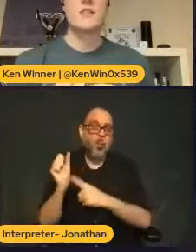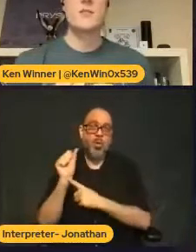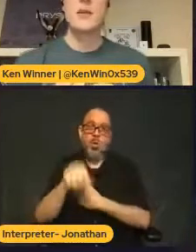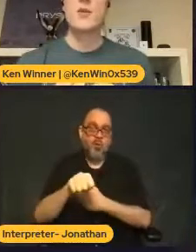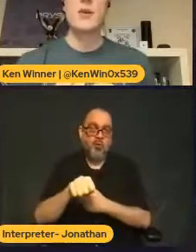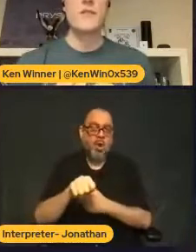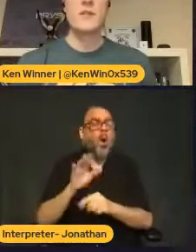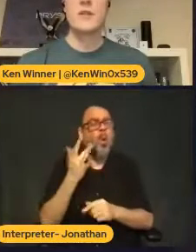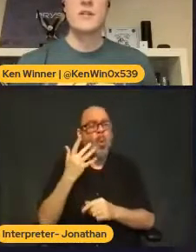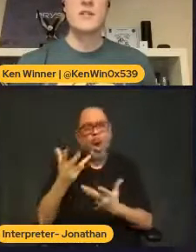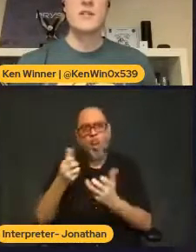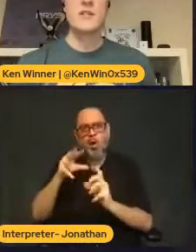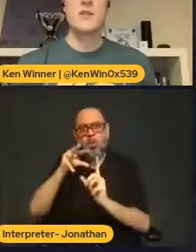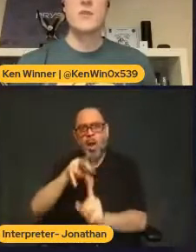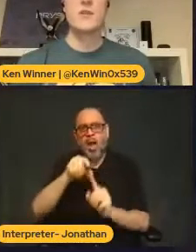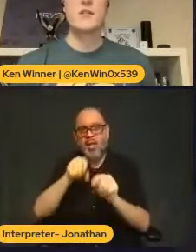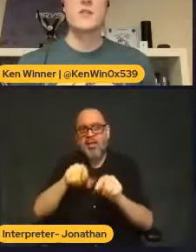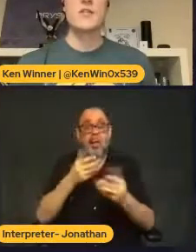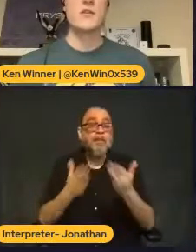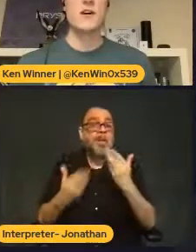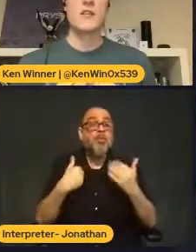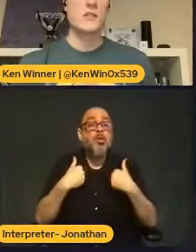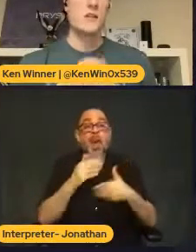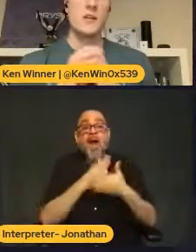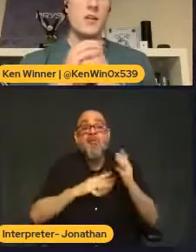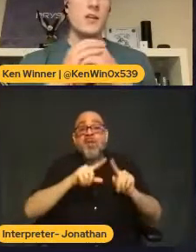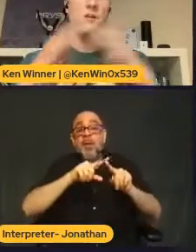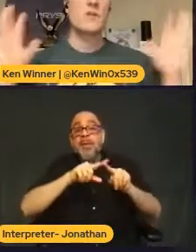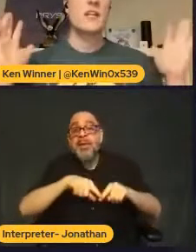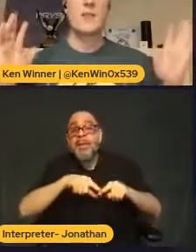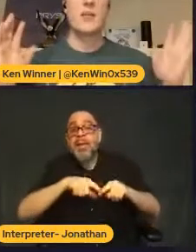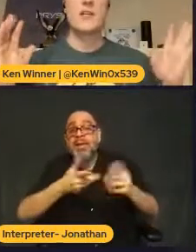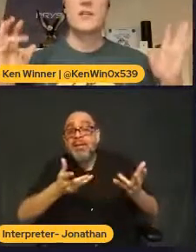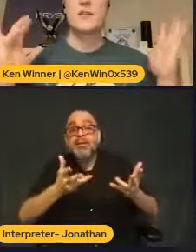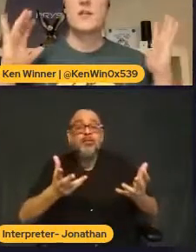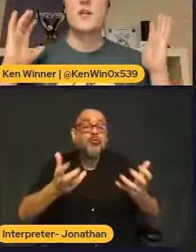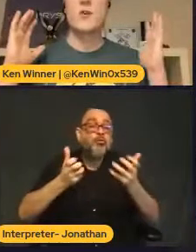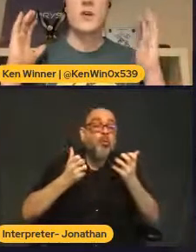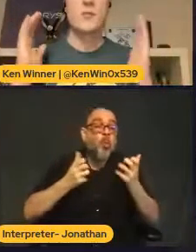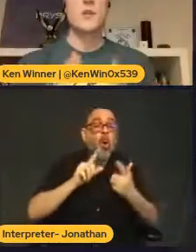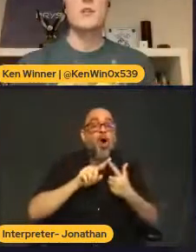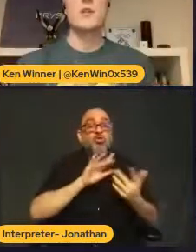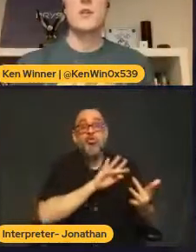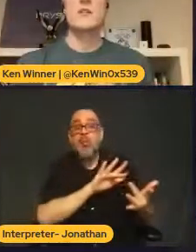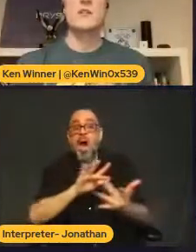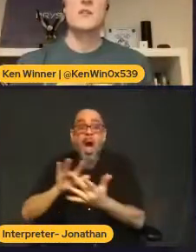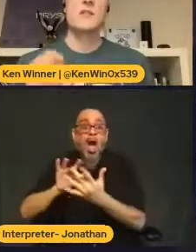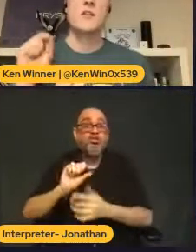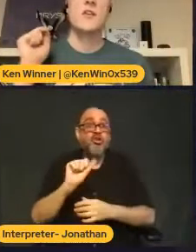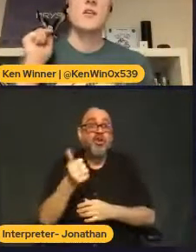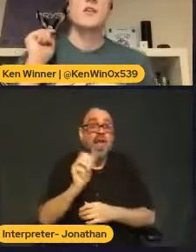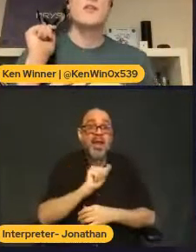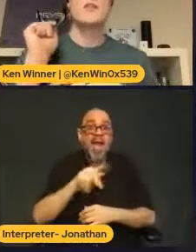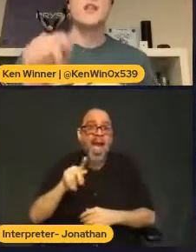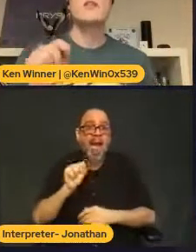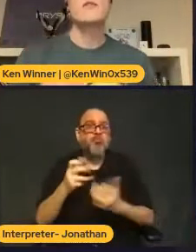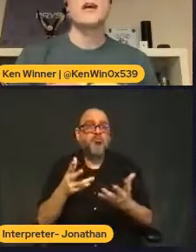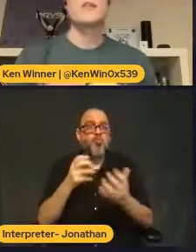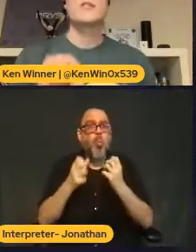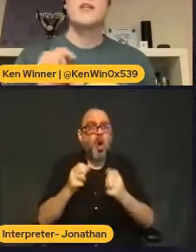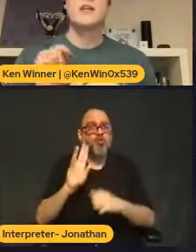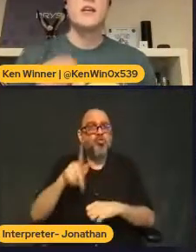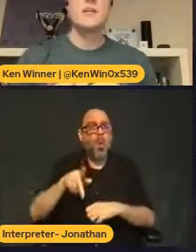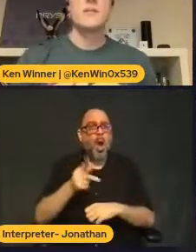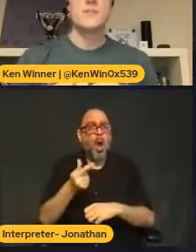highlight this is maybe you have dependencies that you want to reach across, you know, 10 applications and you want to upgrade them all at once. You could set